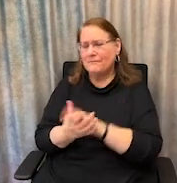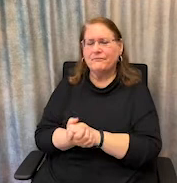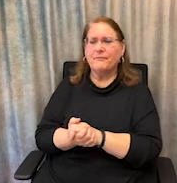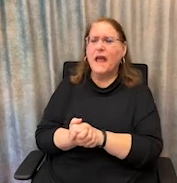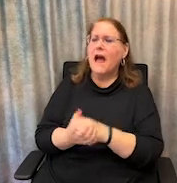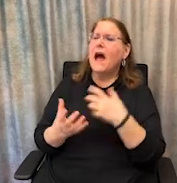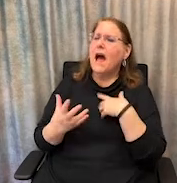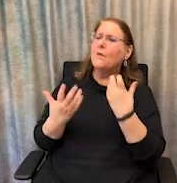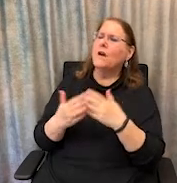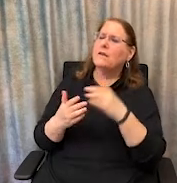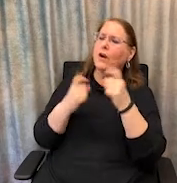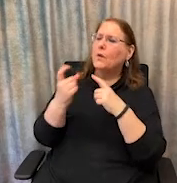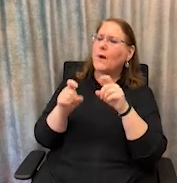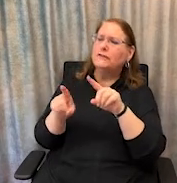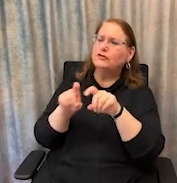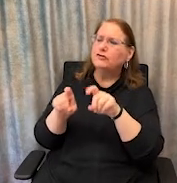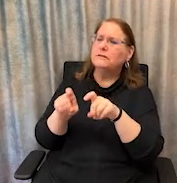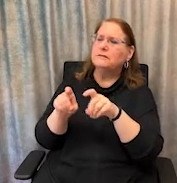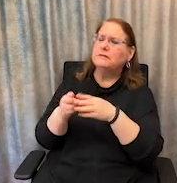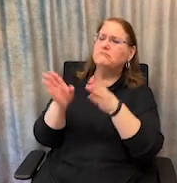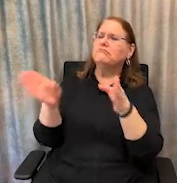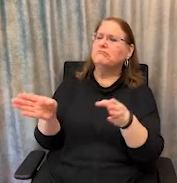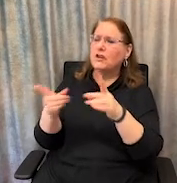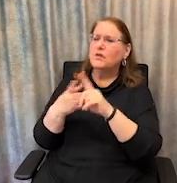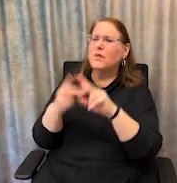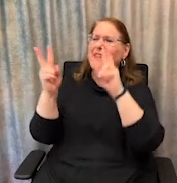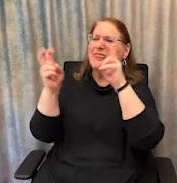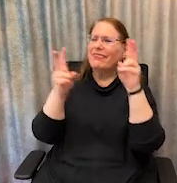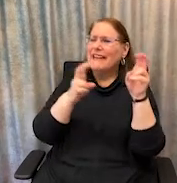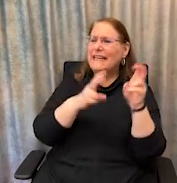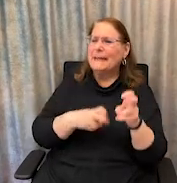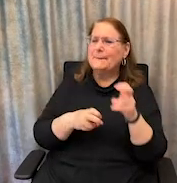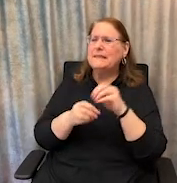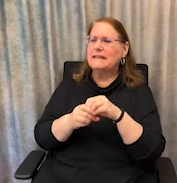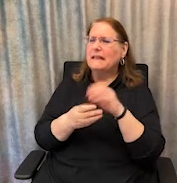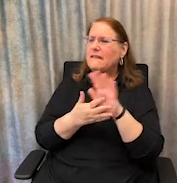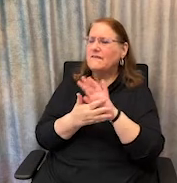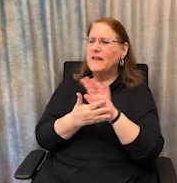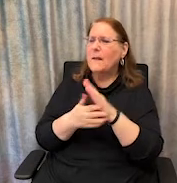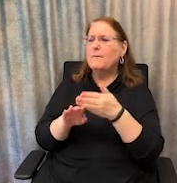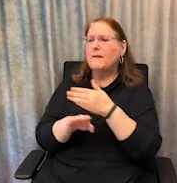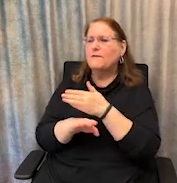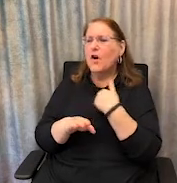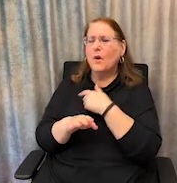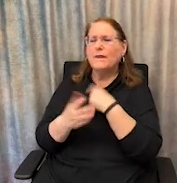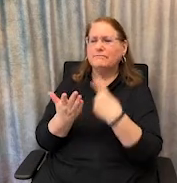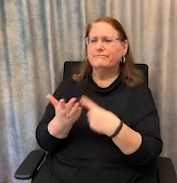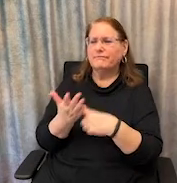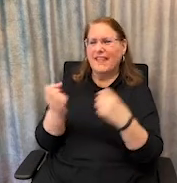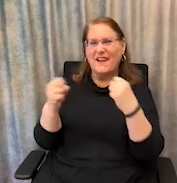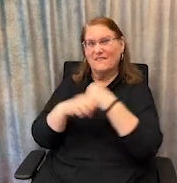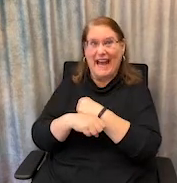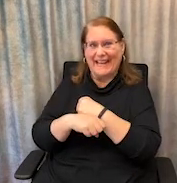I want to open up the questions a bit to the themes that are in the film before we get to